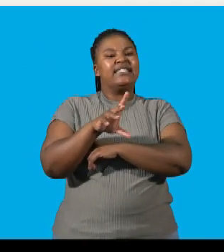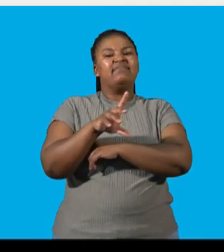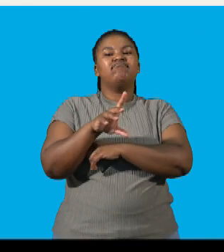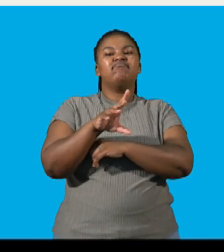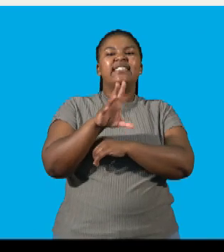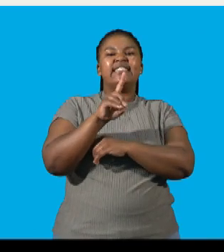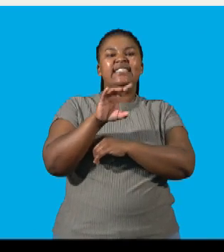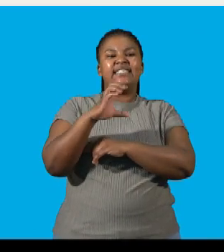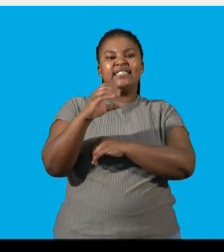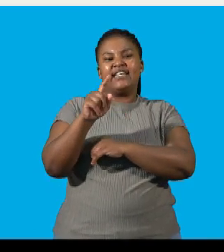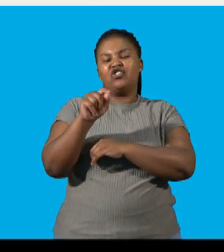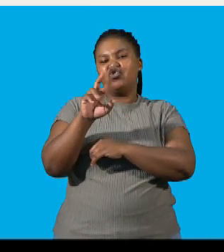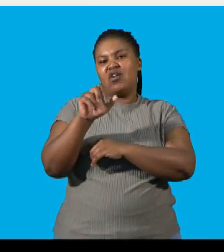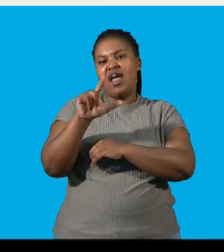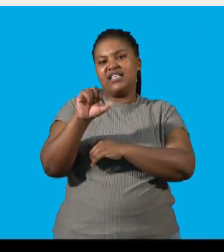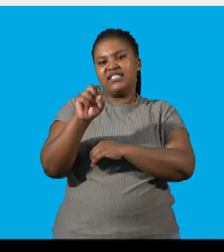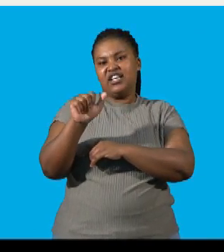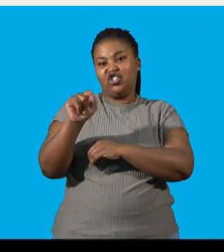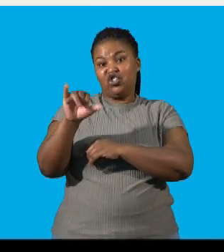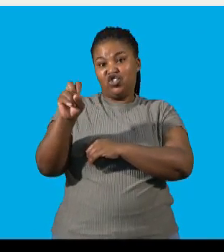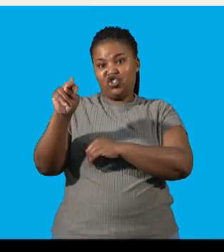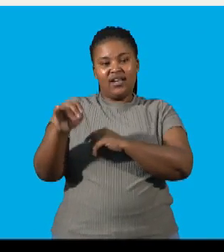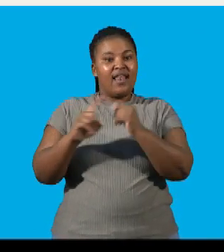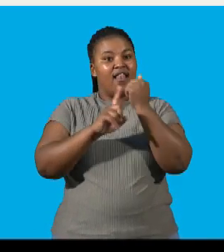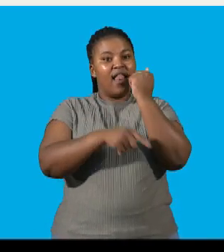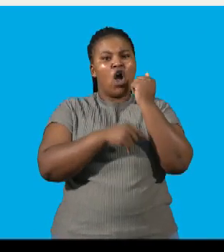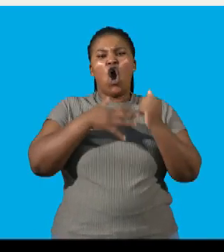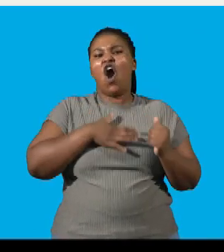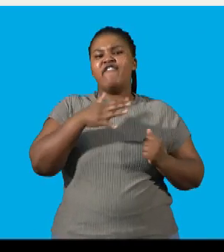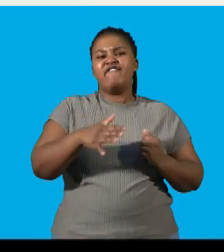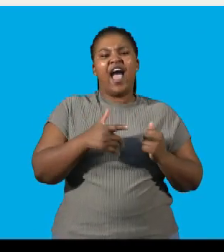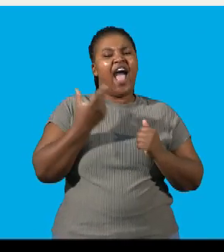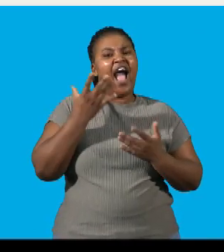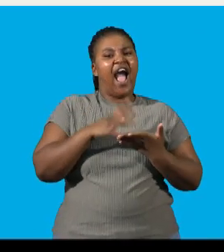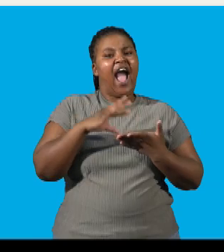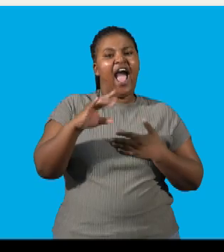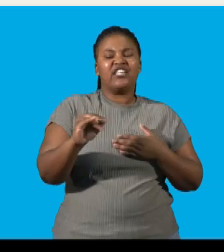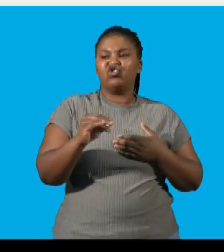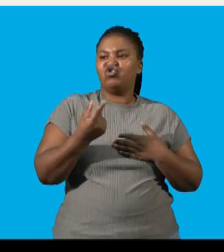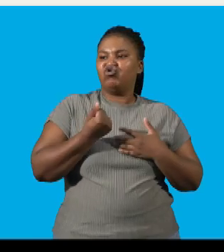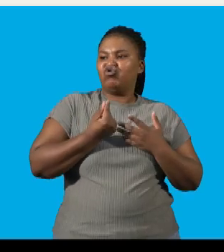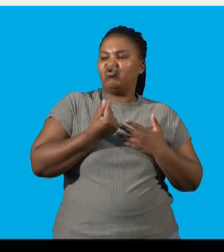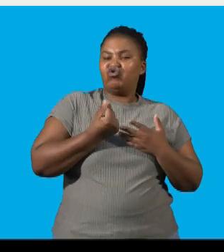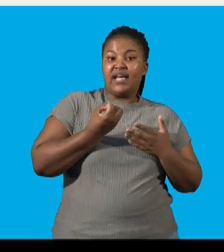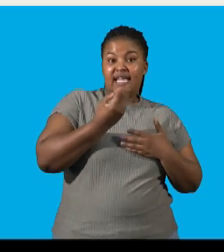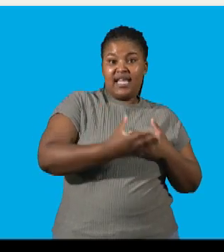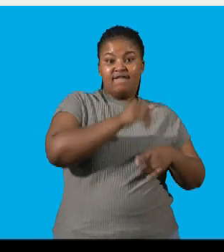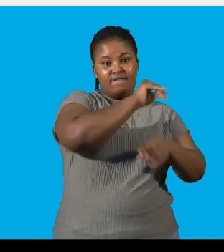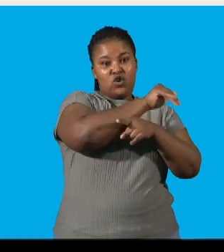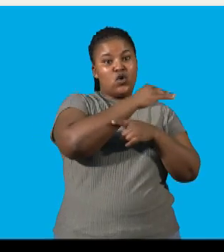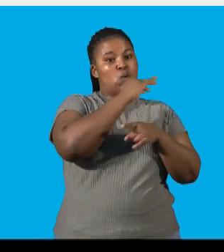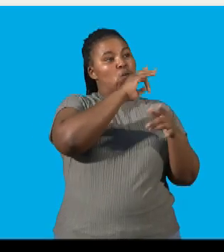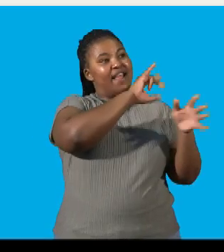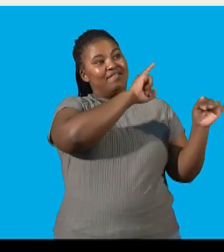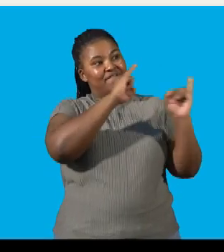called decentralization. And lastly, it offers cash grants to foreign investors who invest in